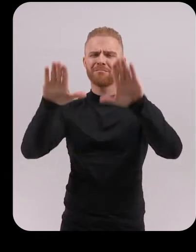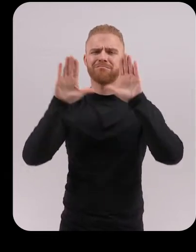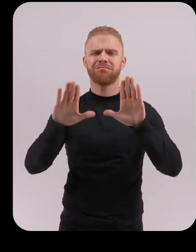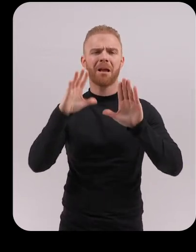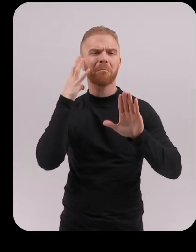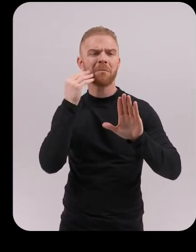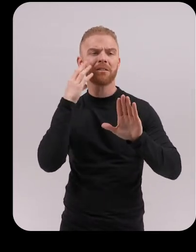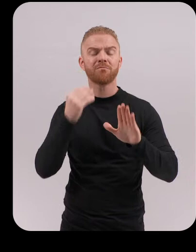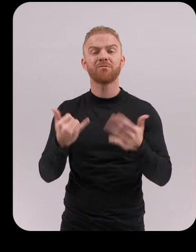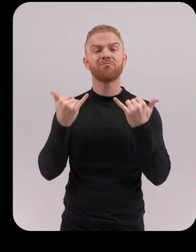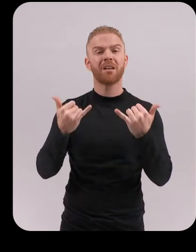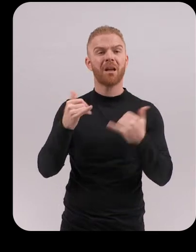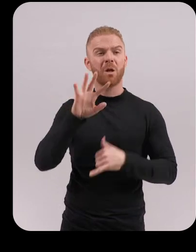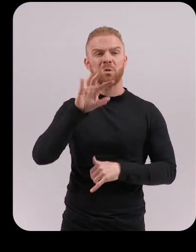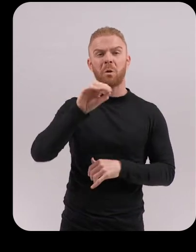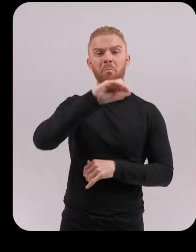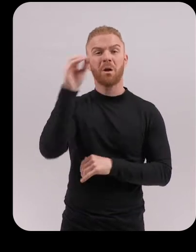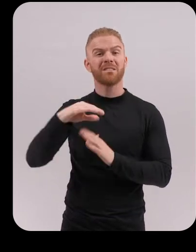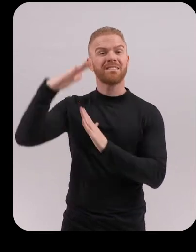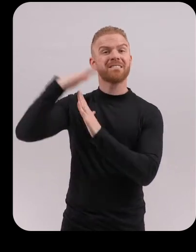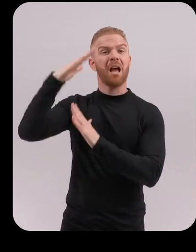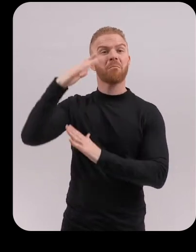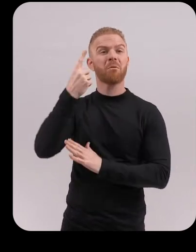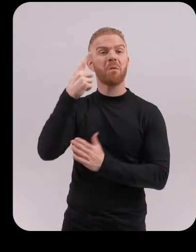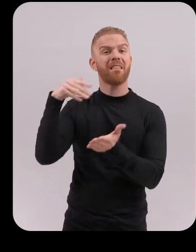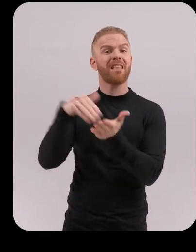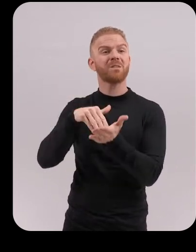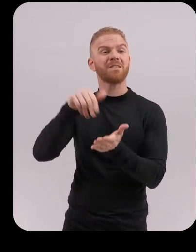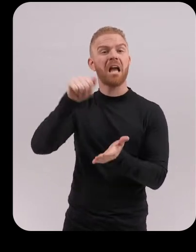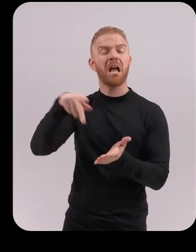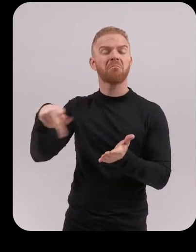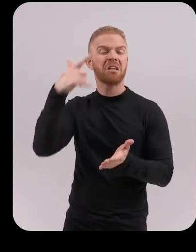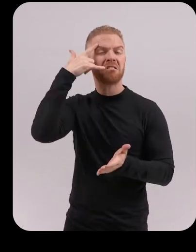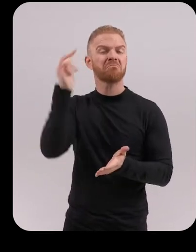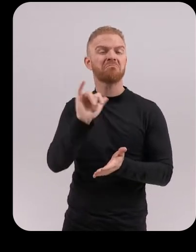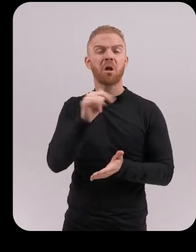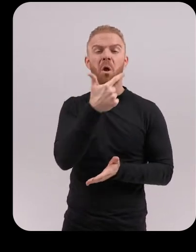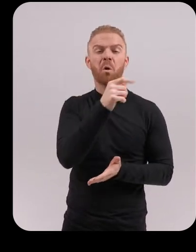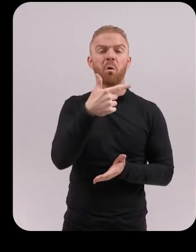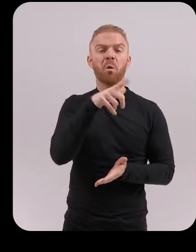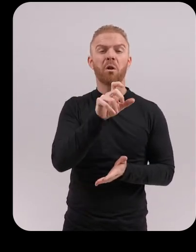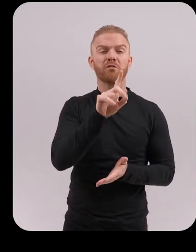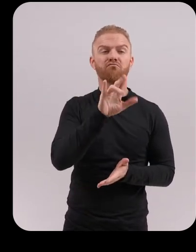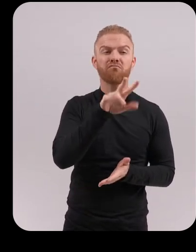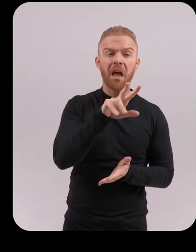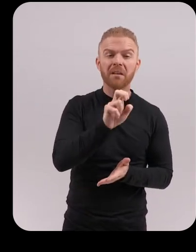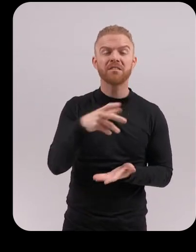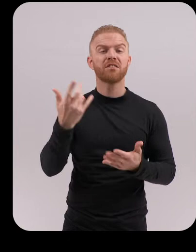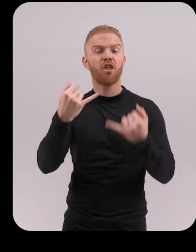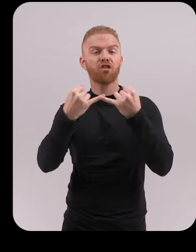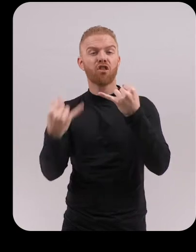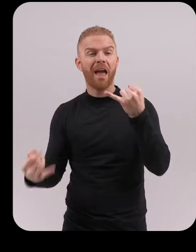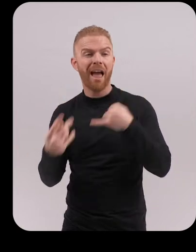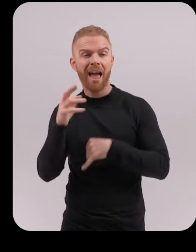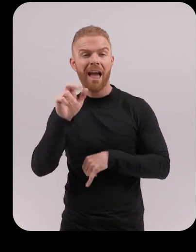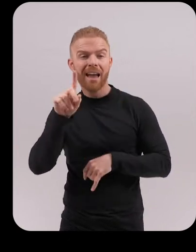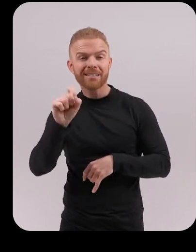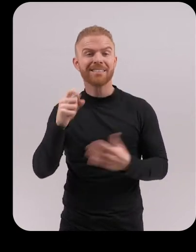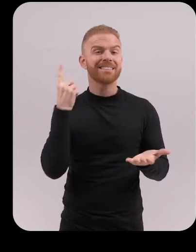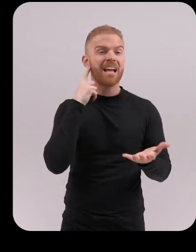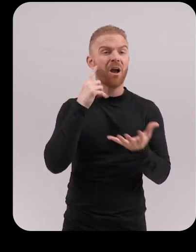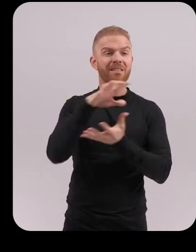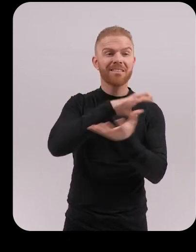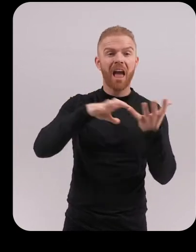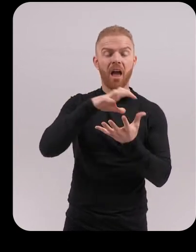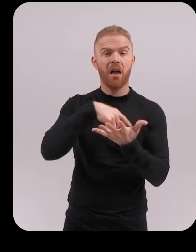experiences. And today, 40% of the top 1,000 apps, like Google Drive, Threads, and SoundCloud, are